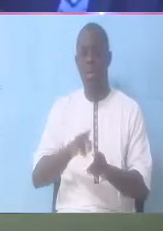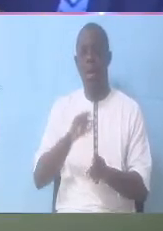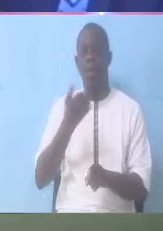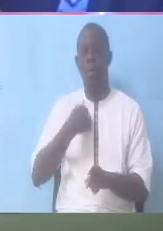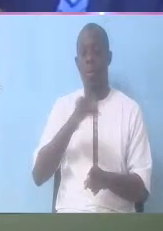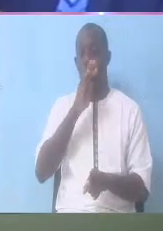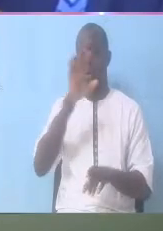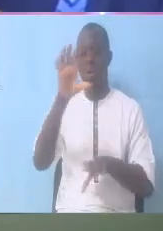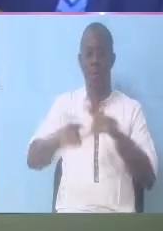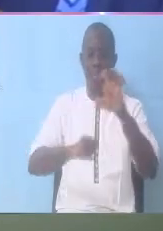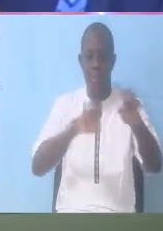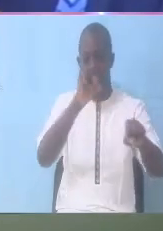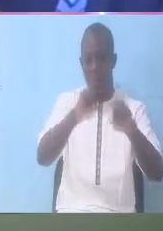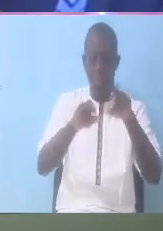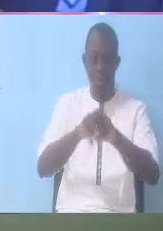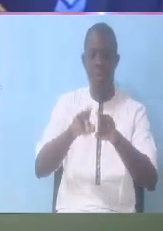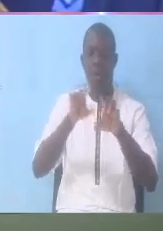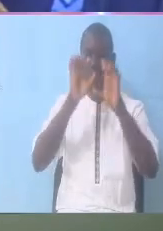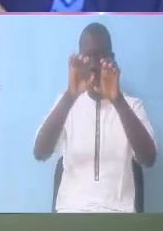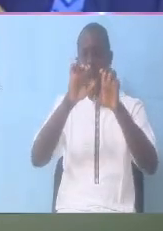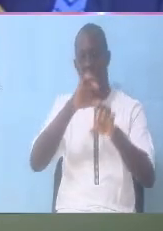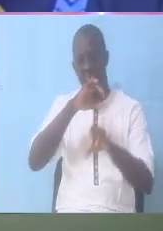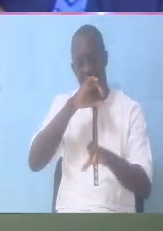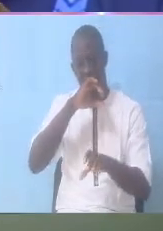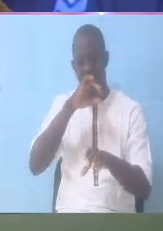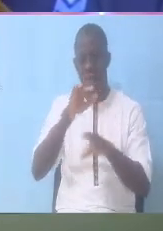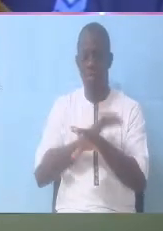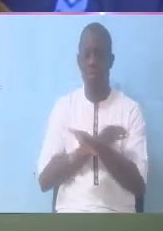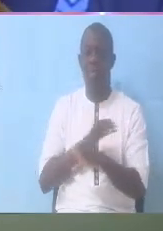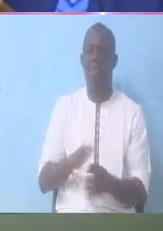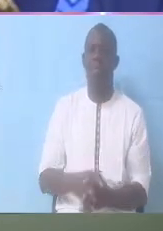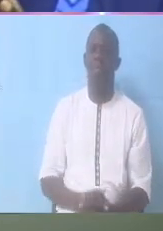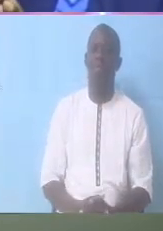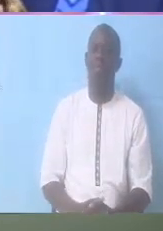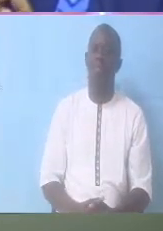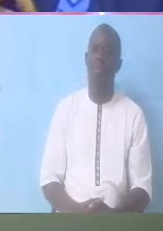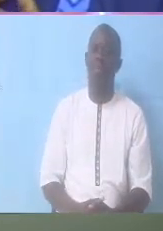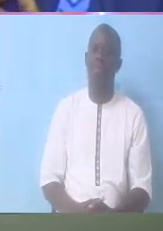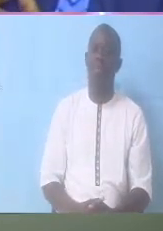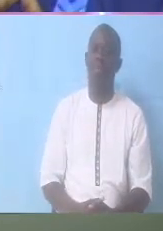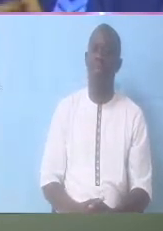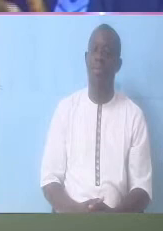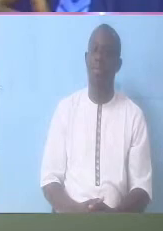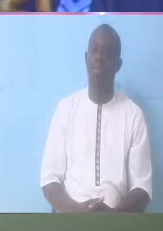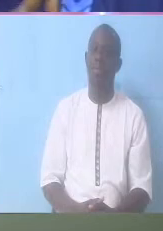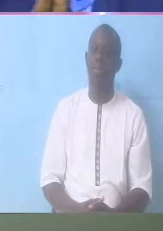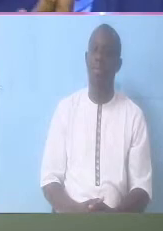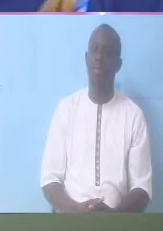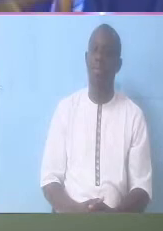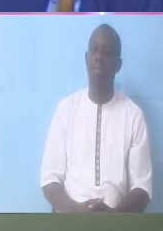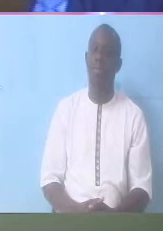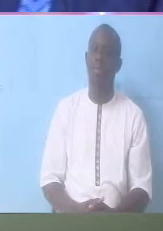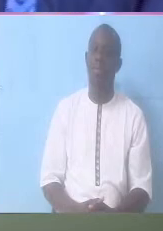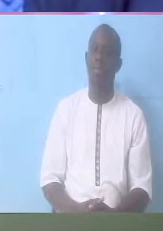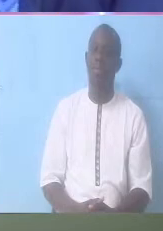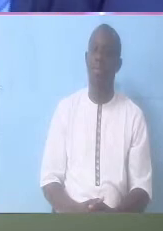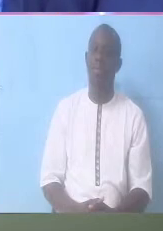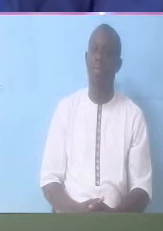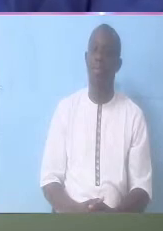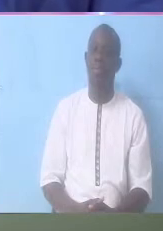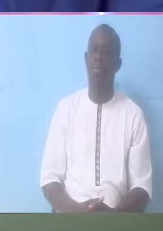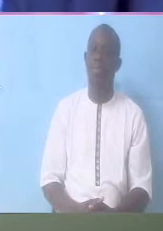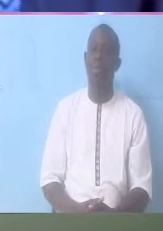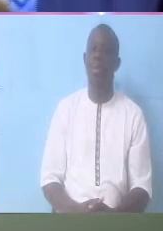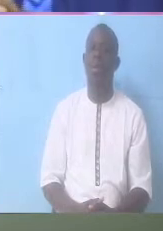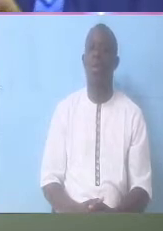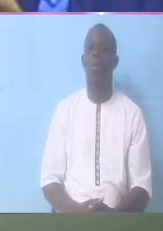Tambajiro came here 1 or 2 years before these Fulani people. It was first conducted by Tambajiro. But later by